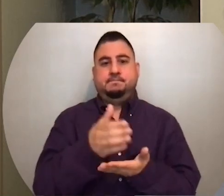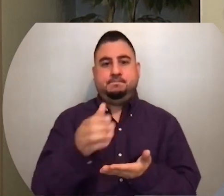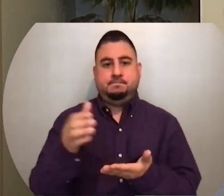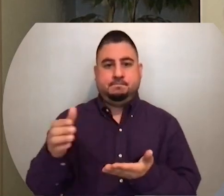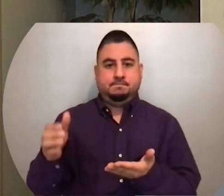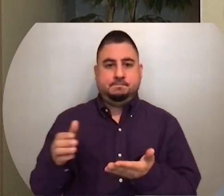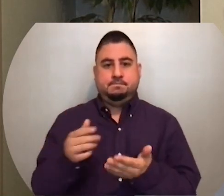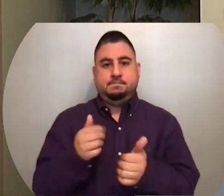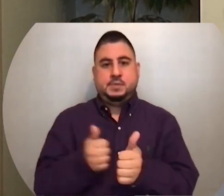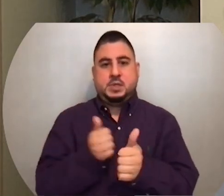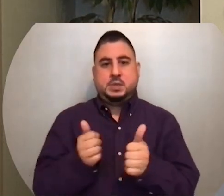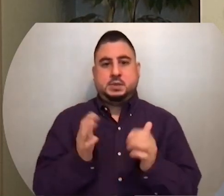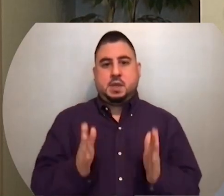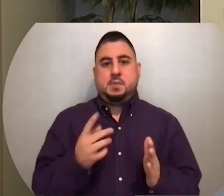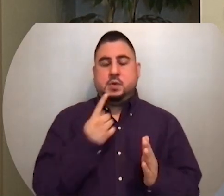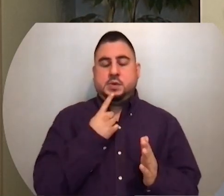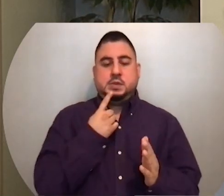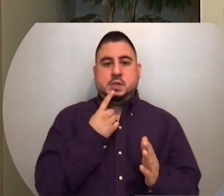saying,